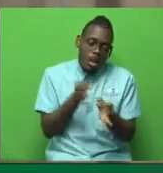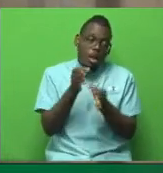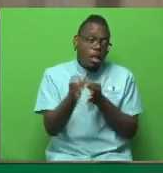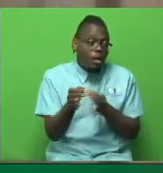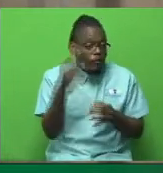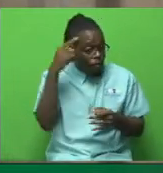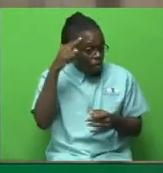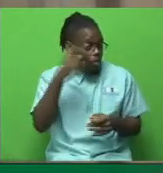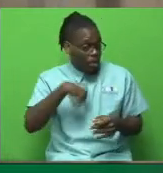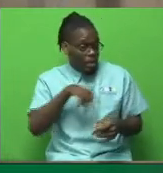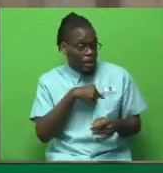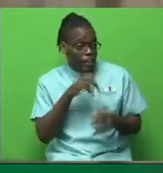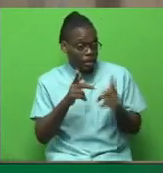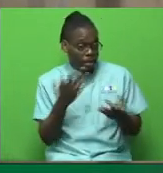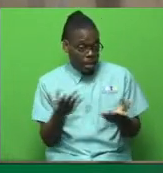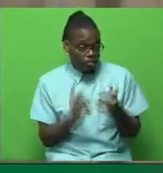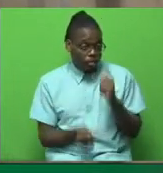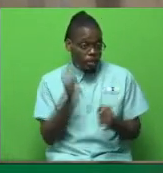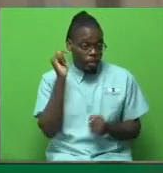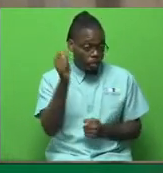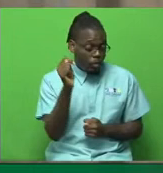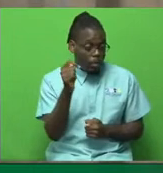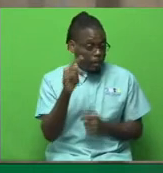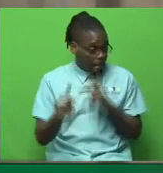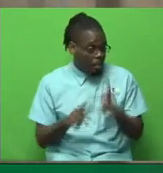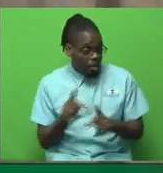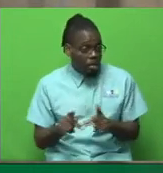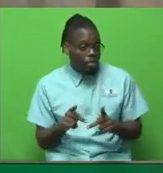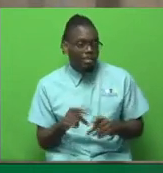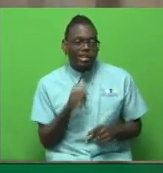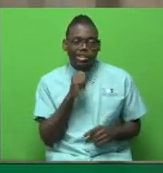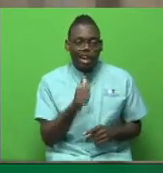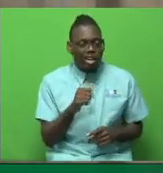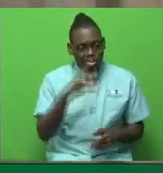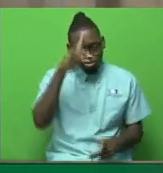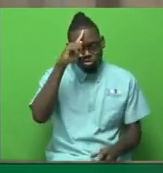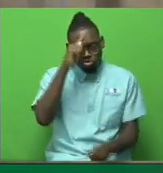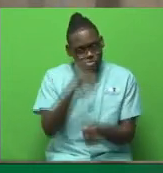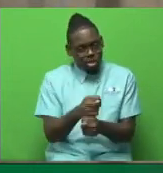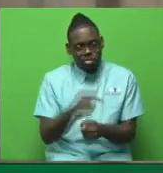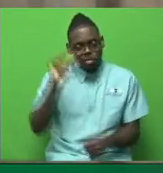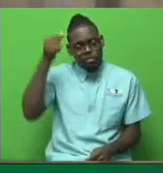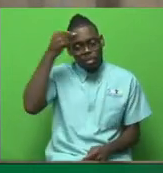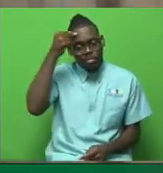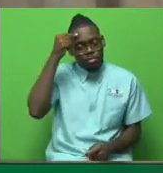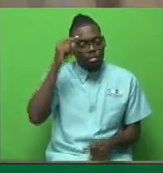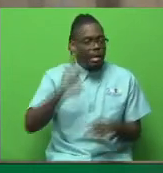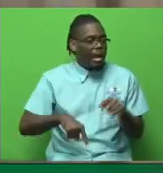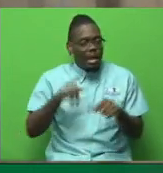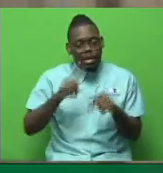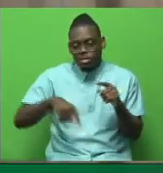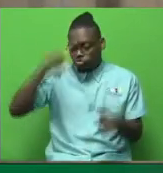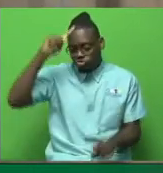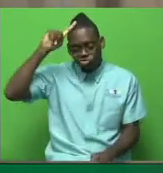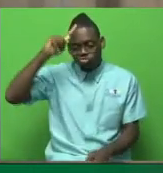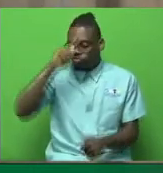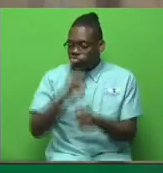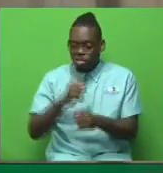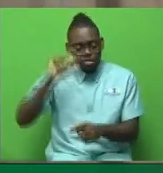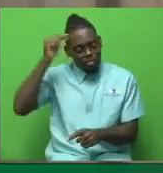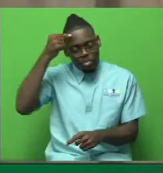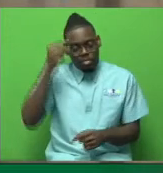in this country face utter levels of mistrust with this government because you simply cannot trust them and